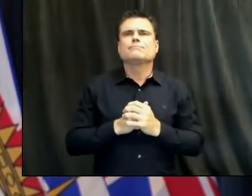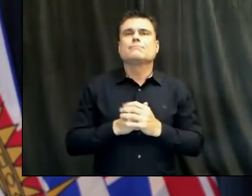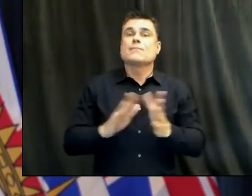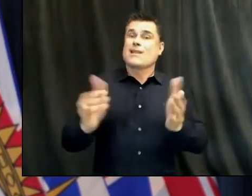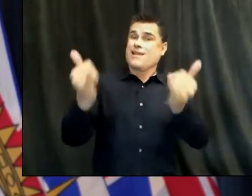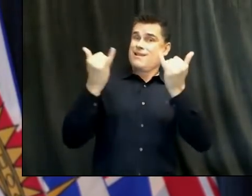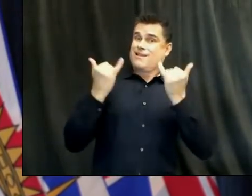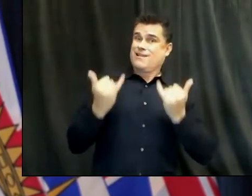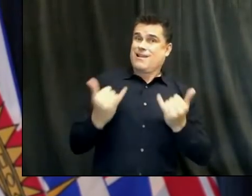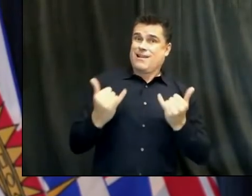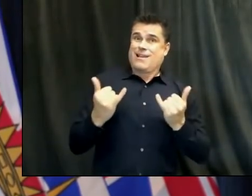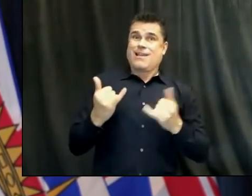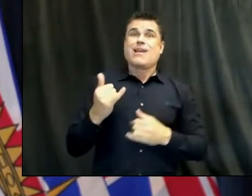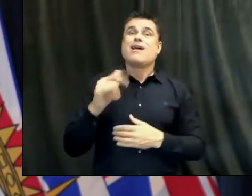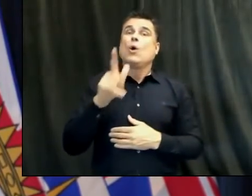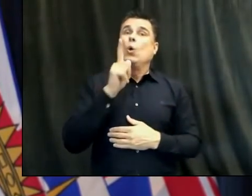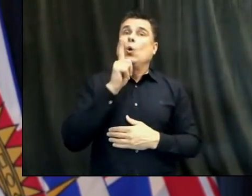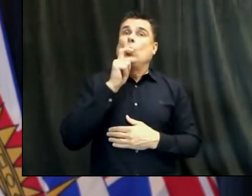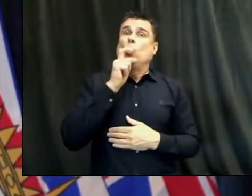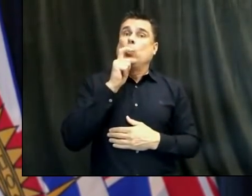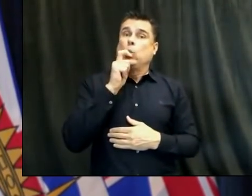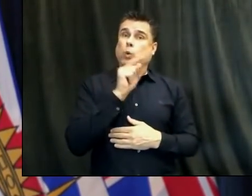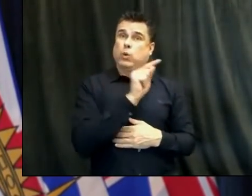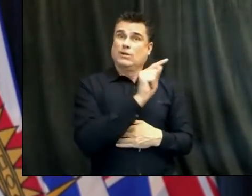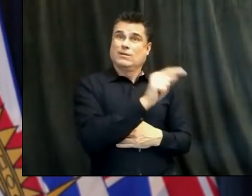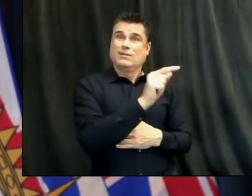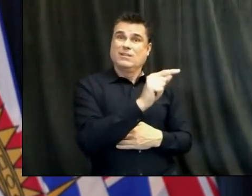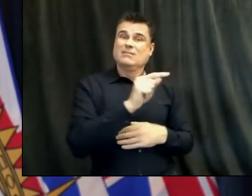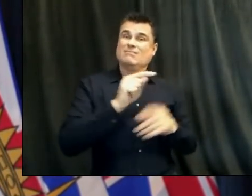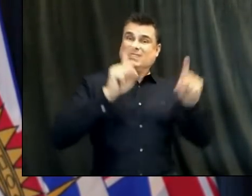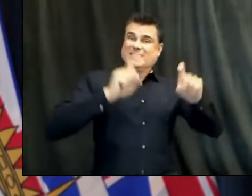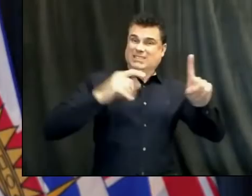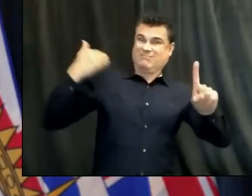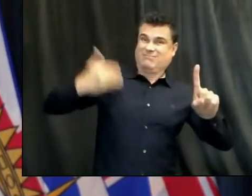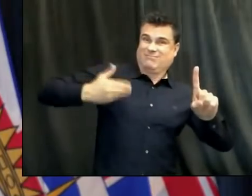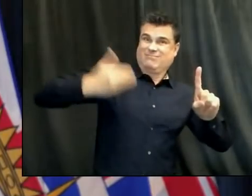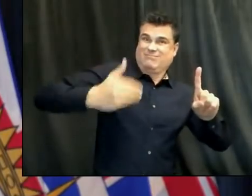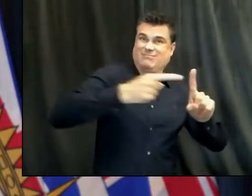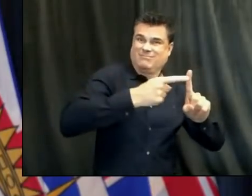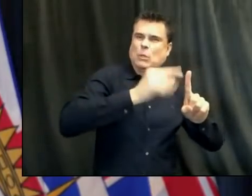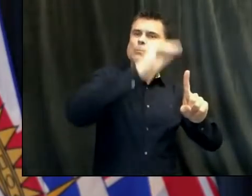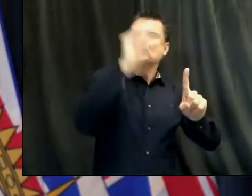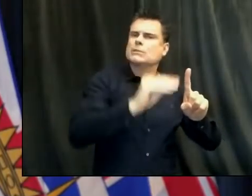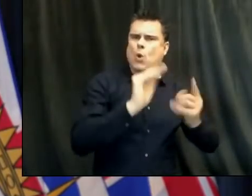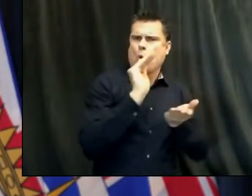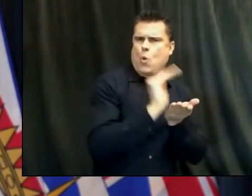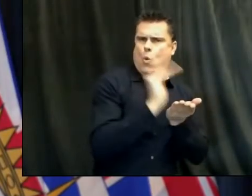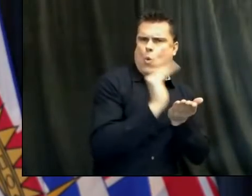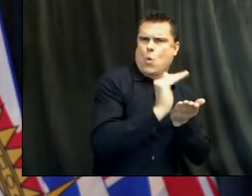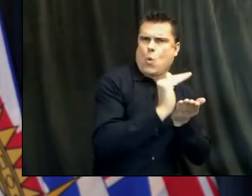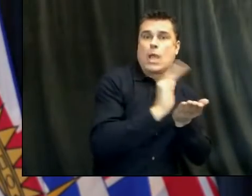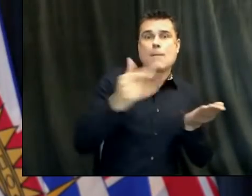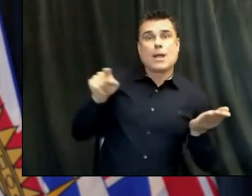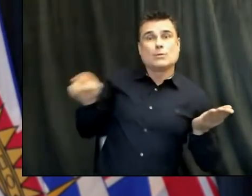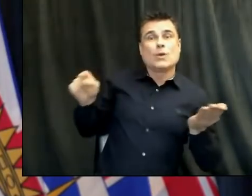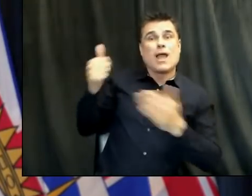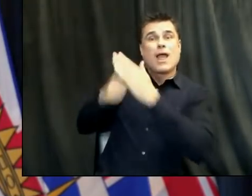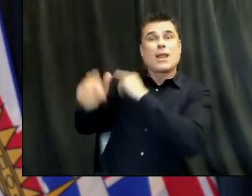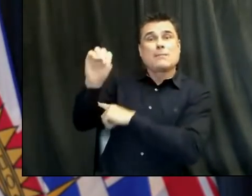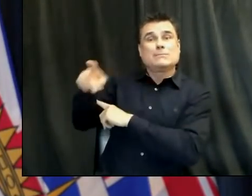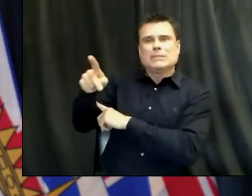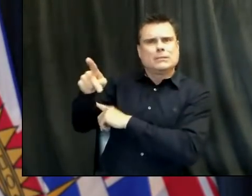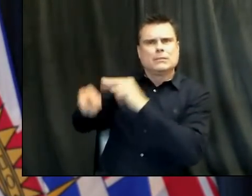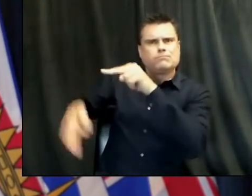multiple times in the lower non-MSP risk group, the percentage is quite a bit lower. Our weekly